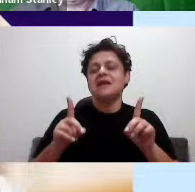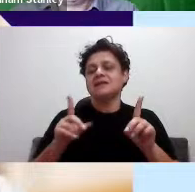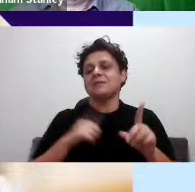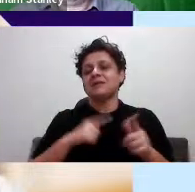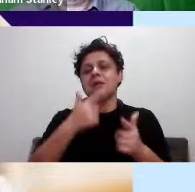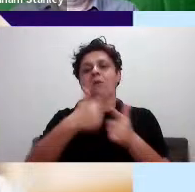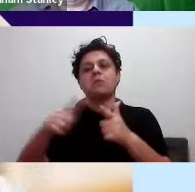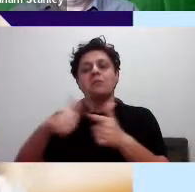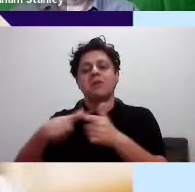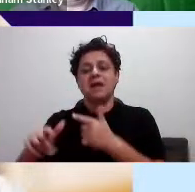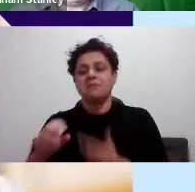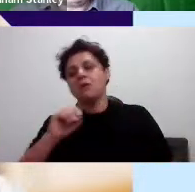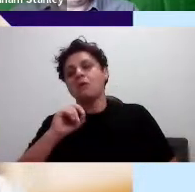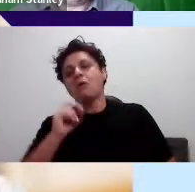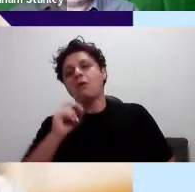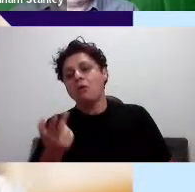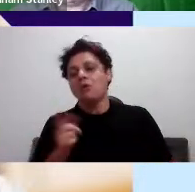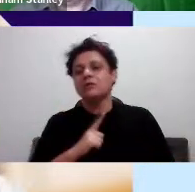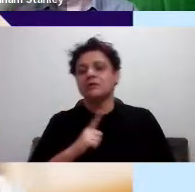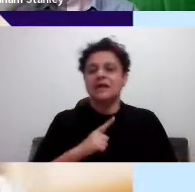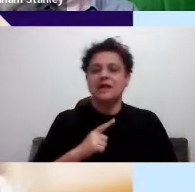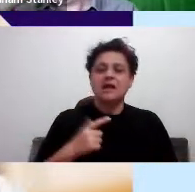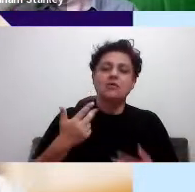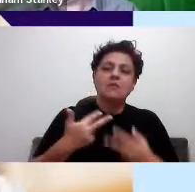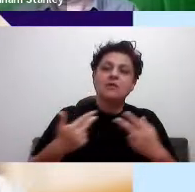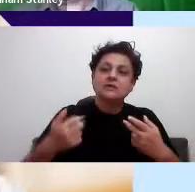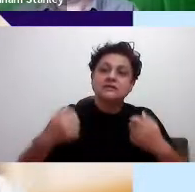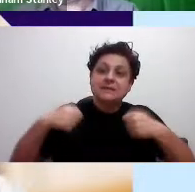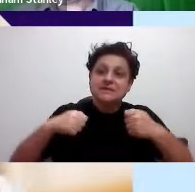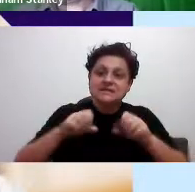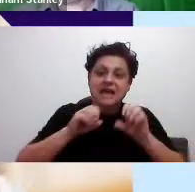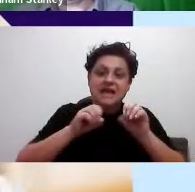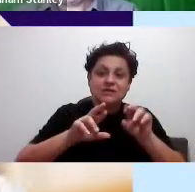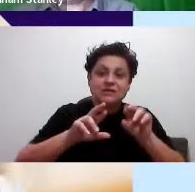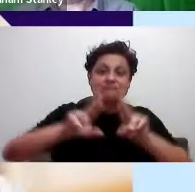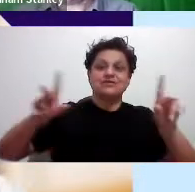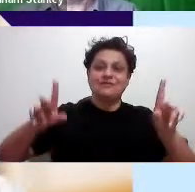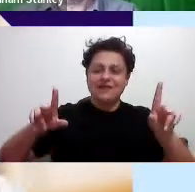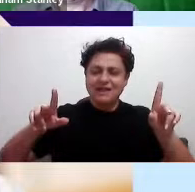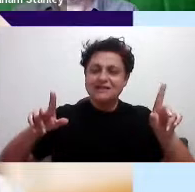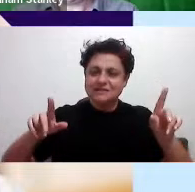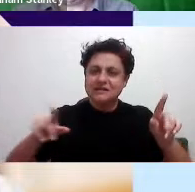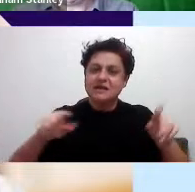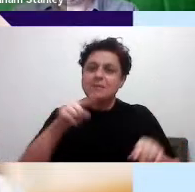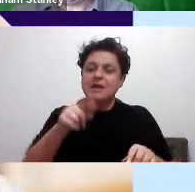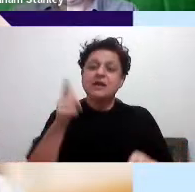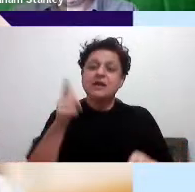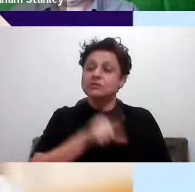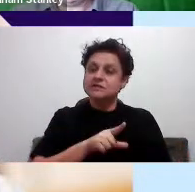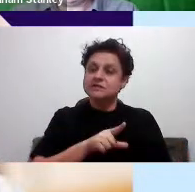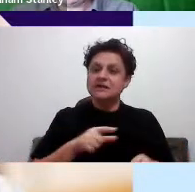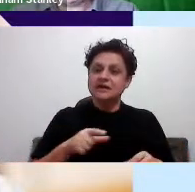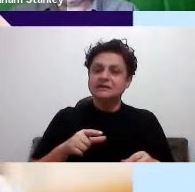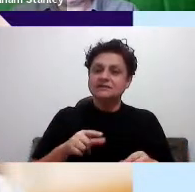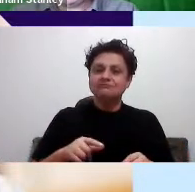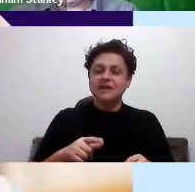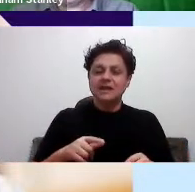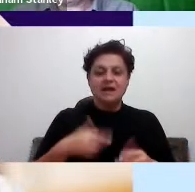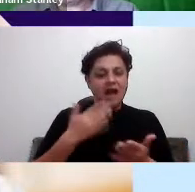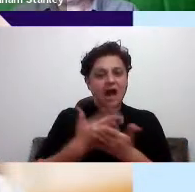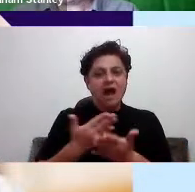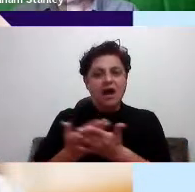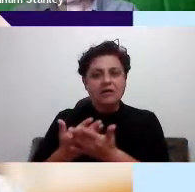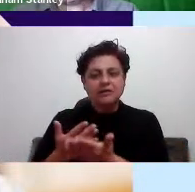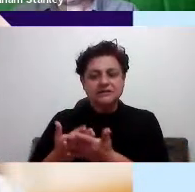need for there to be the need for differentiation or for extra attention, which is the case with